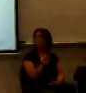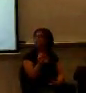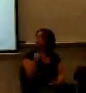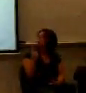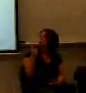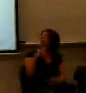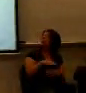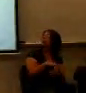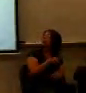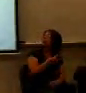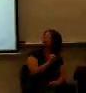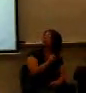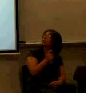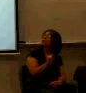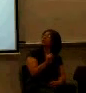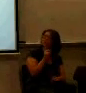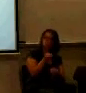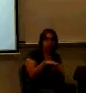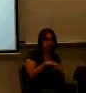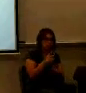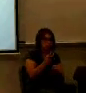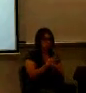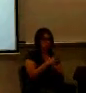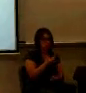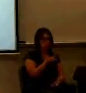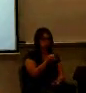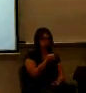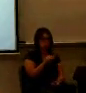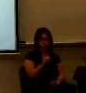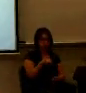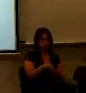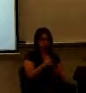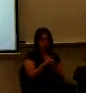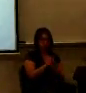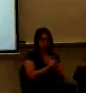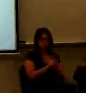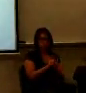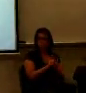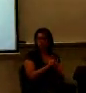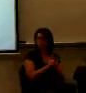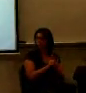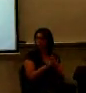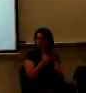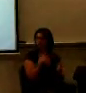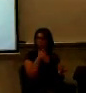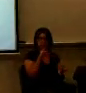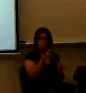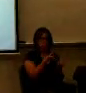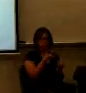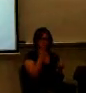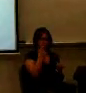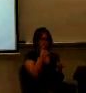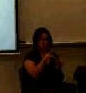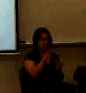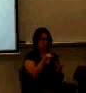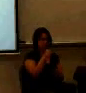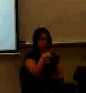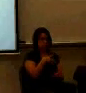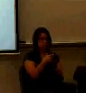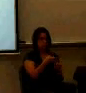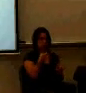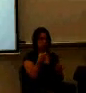Here's another one on USGS report on toxic blooms in Kansas. And I was just contacted by a woman